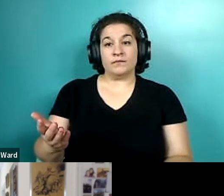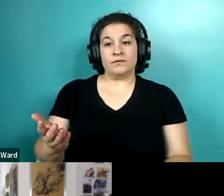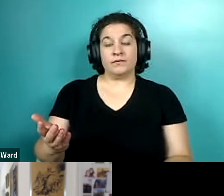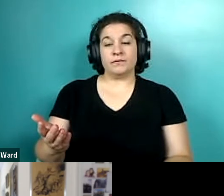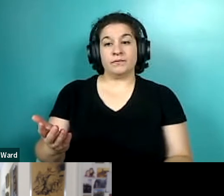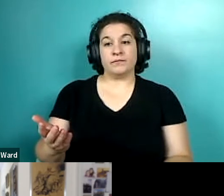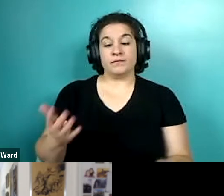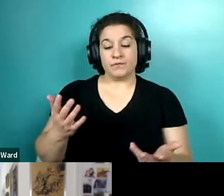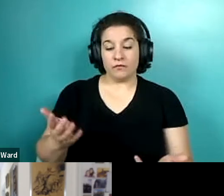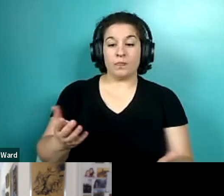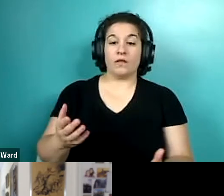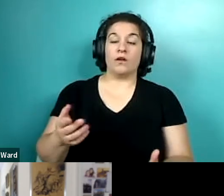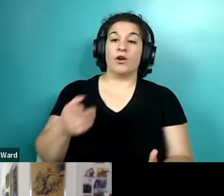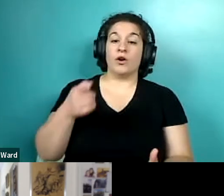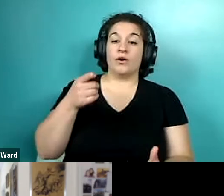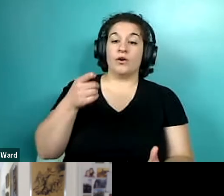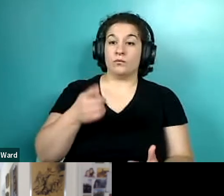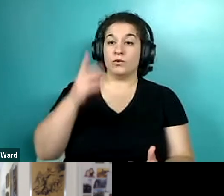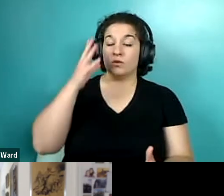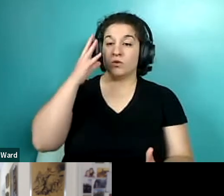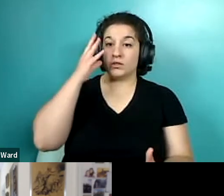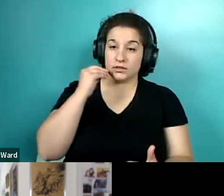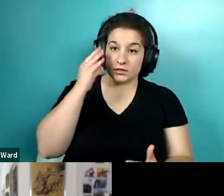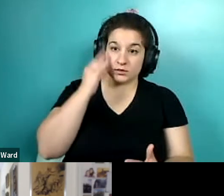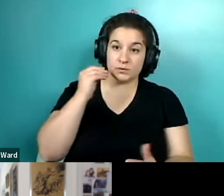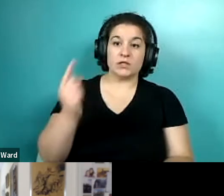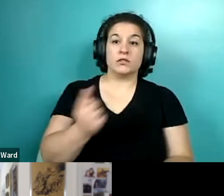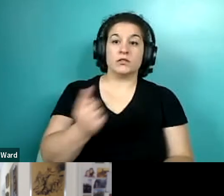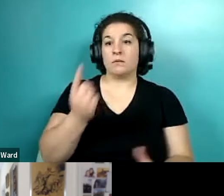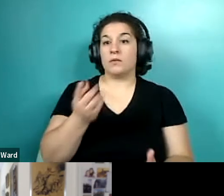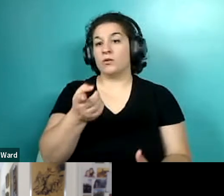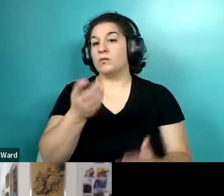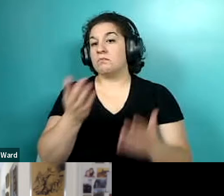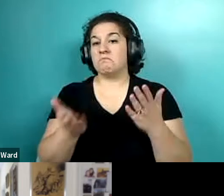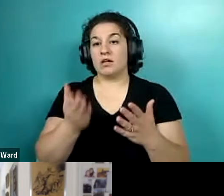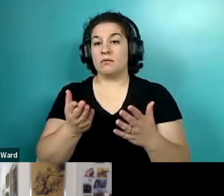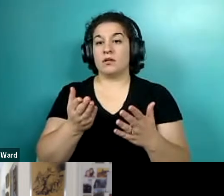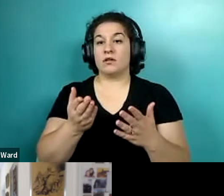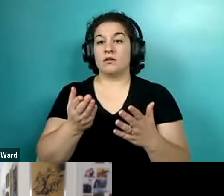you're experiencing something that you may define as discrimination,